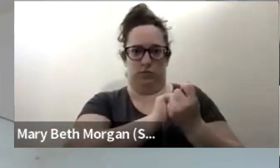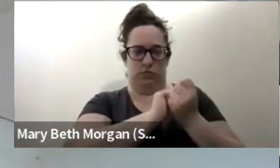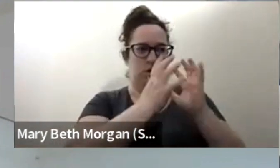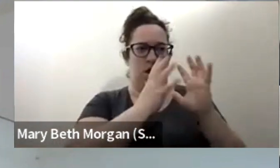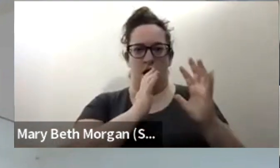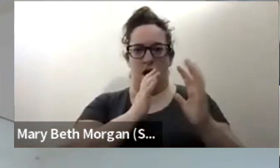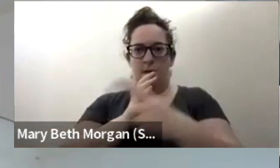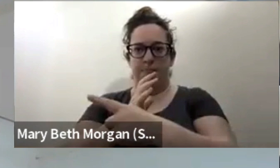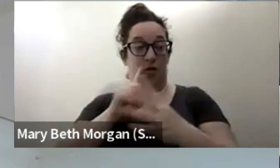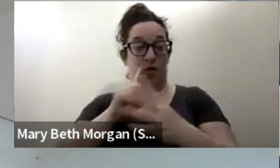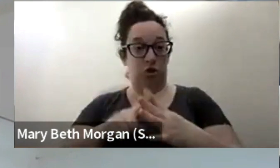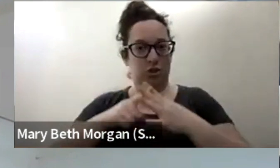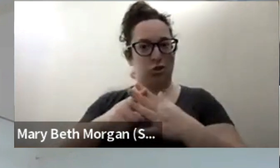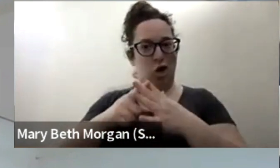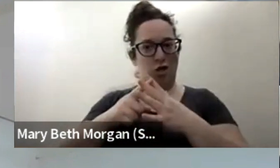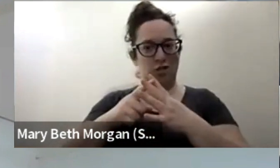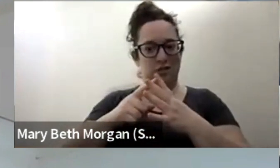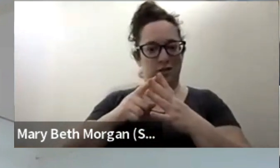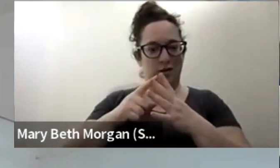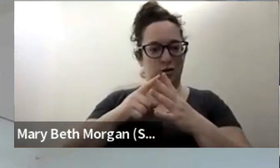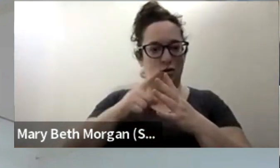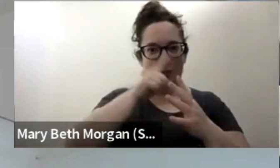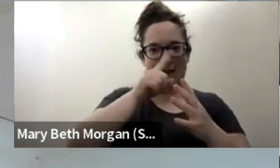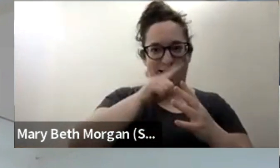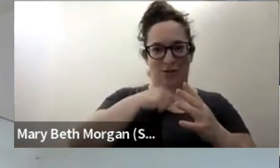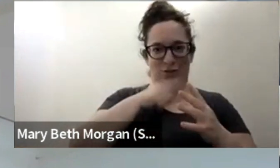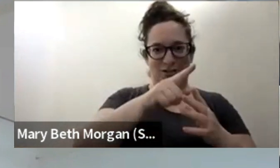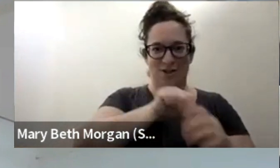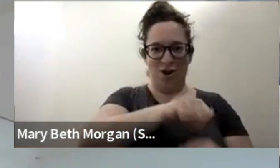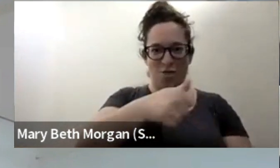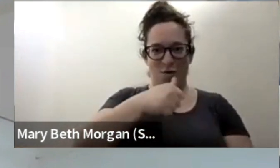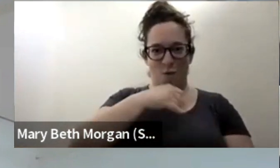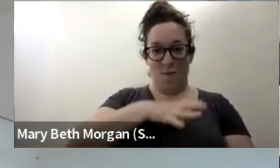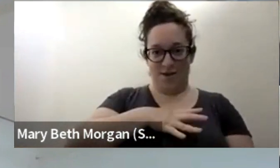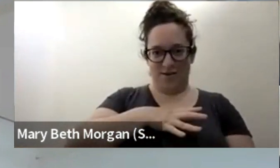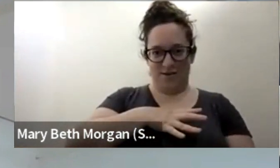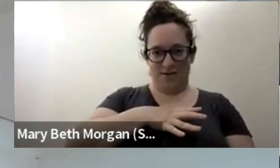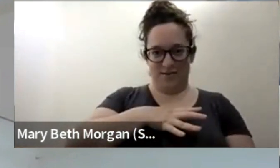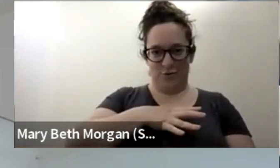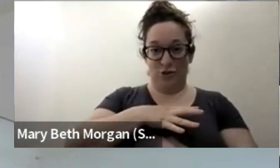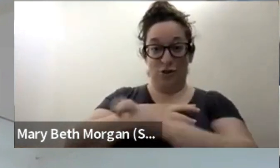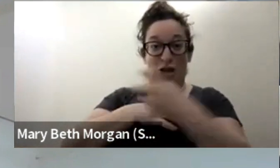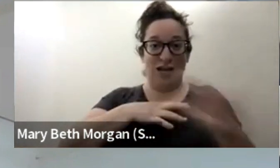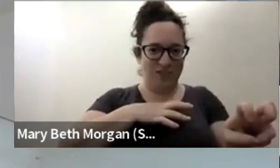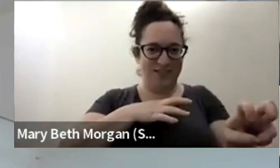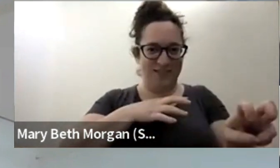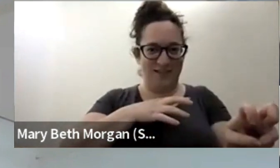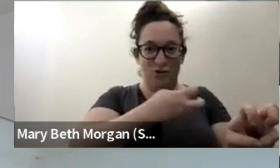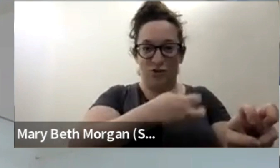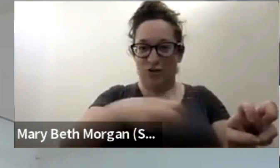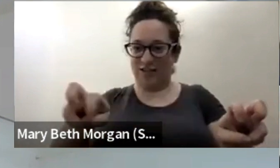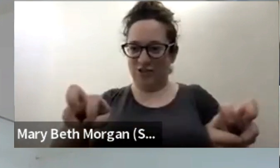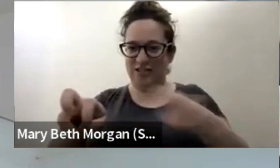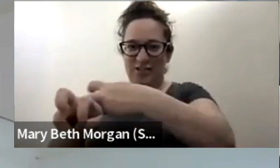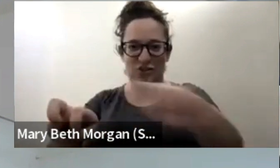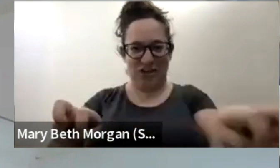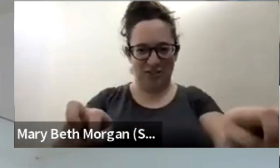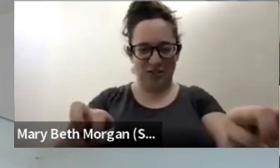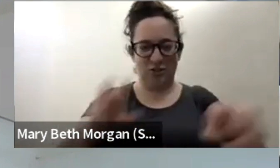And then she starts talking again. She pretends to be another woman, right? So she is literally doing drag